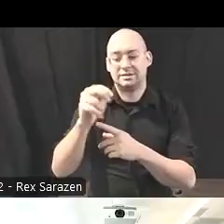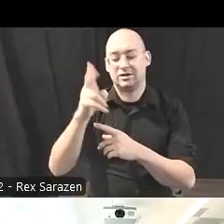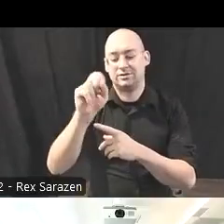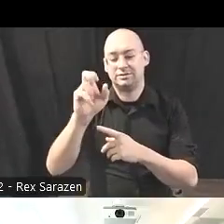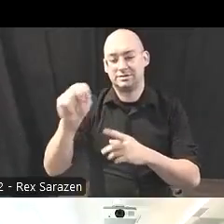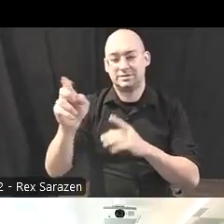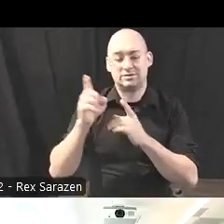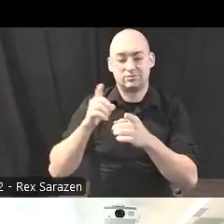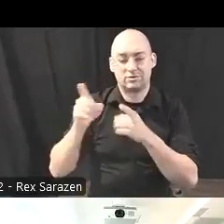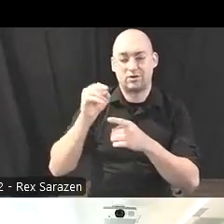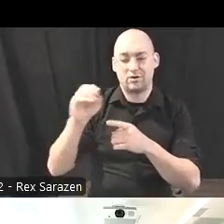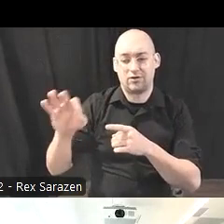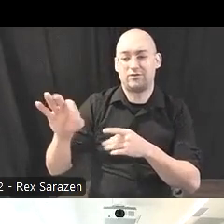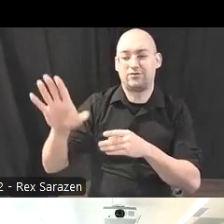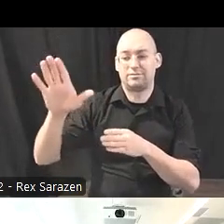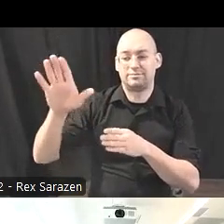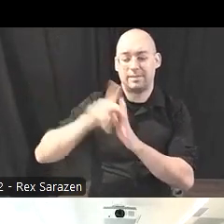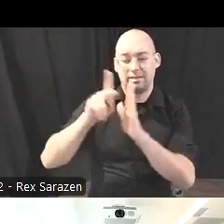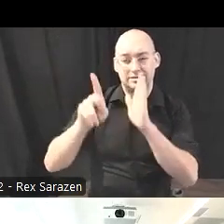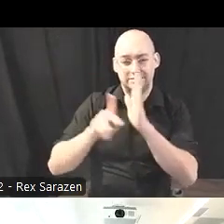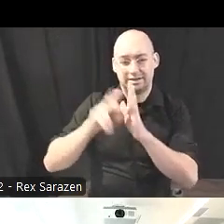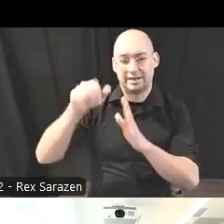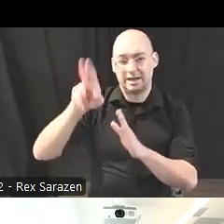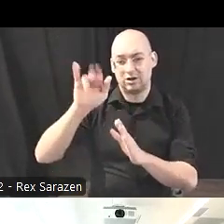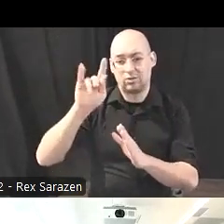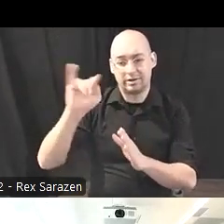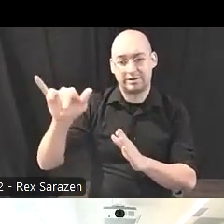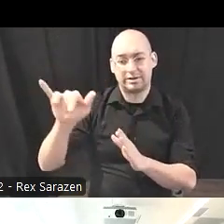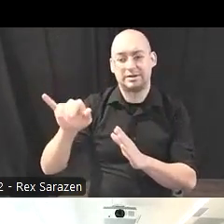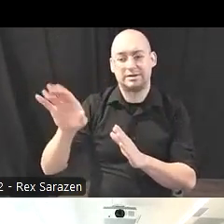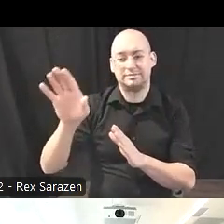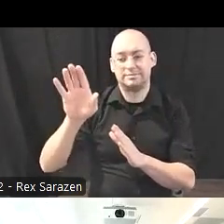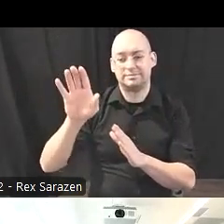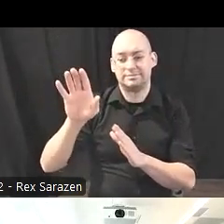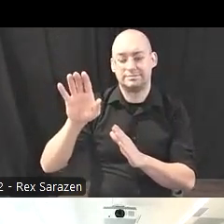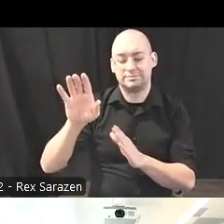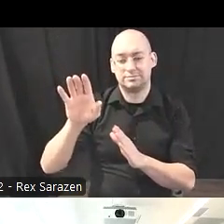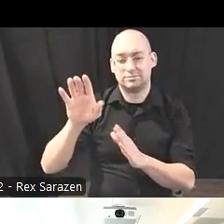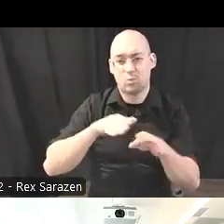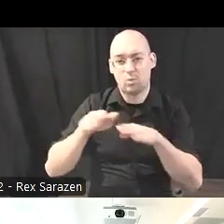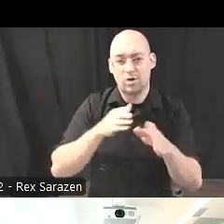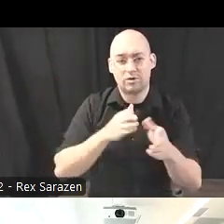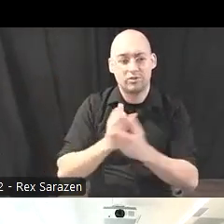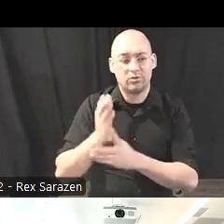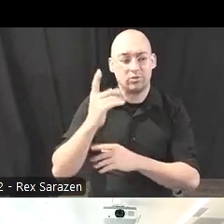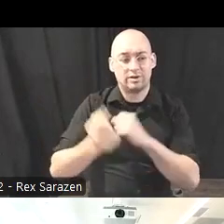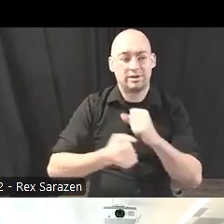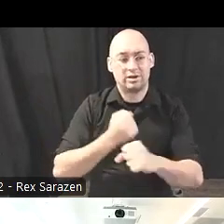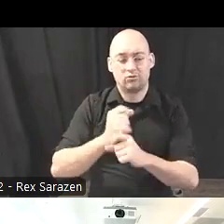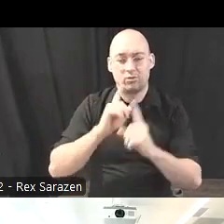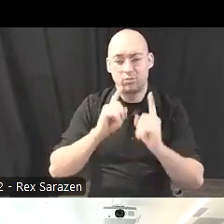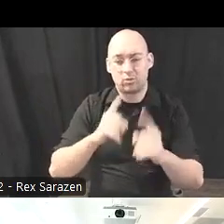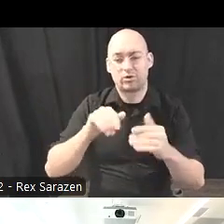and Equity, Dupree, walk us through the MPA annual report and our new round